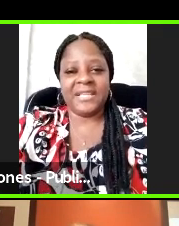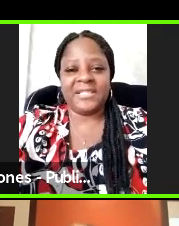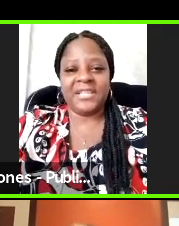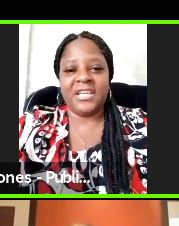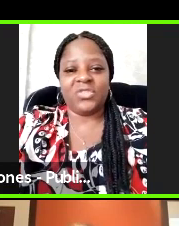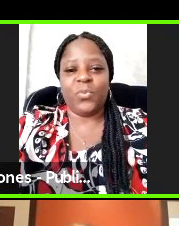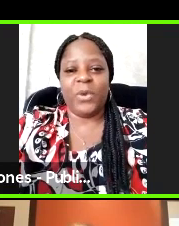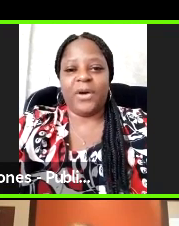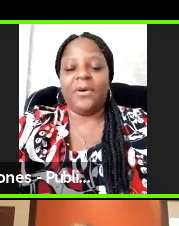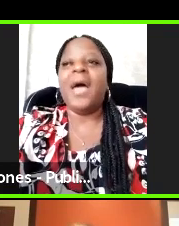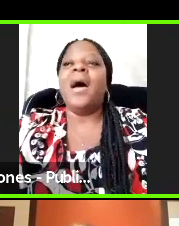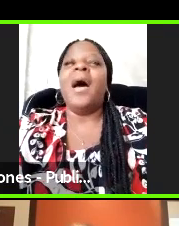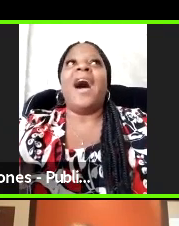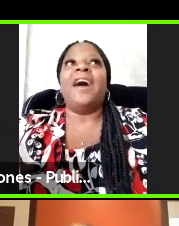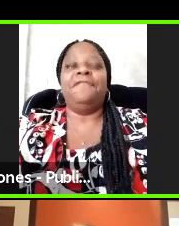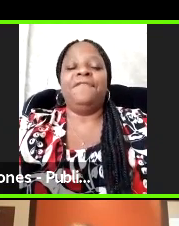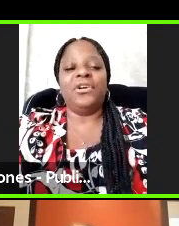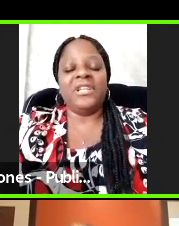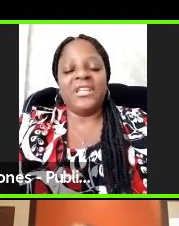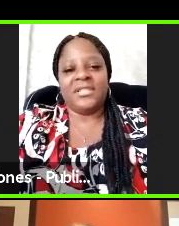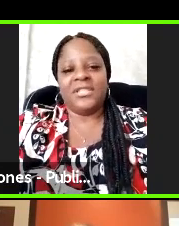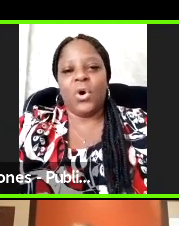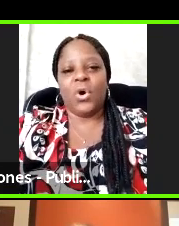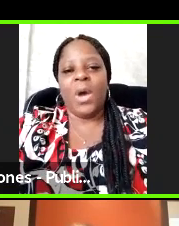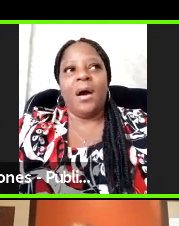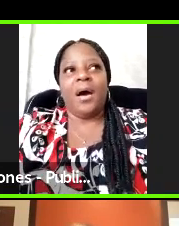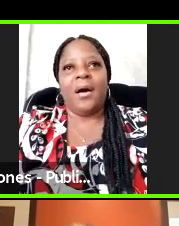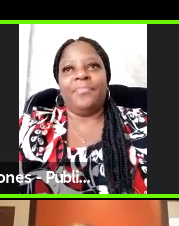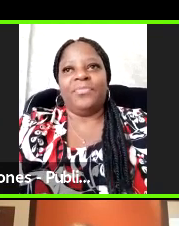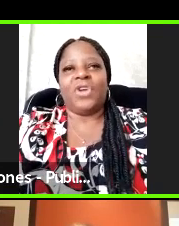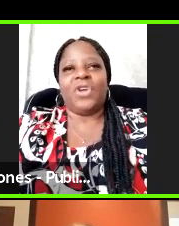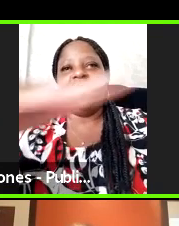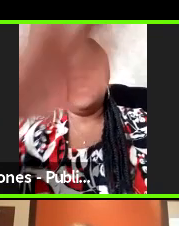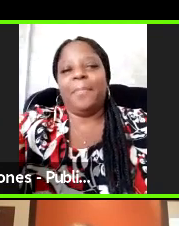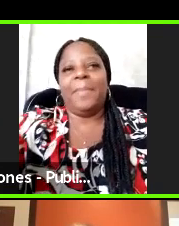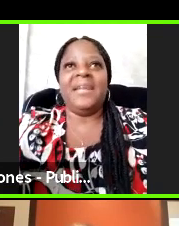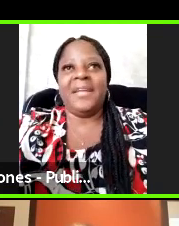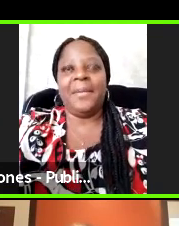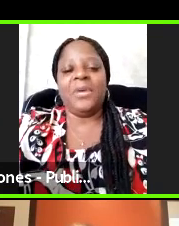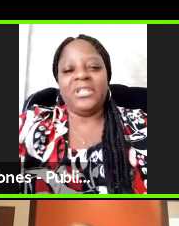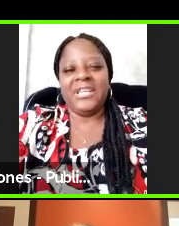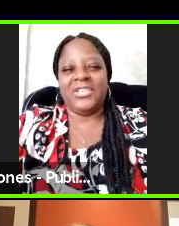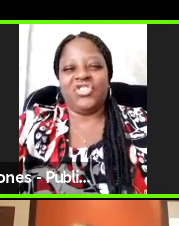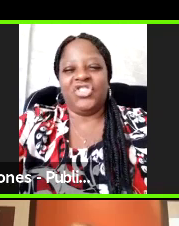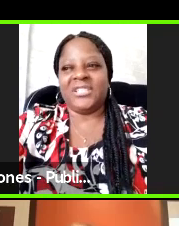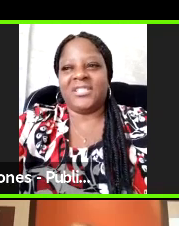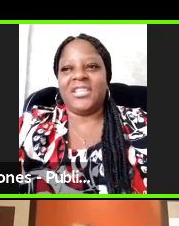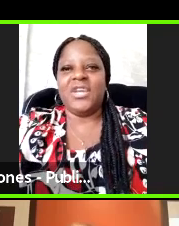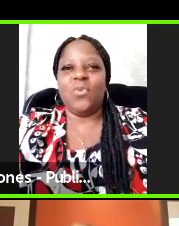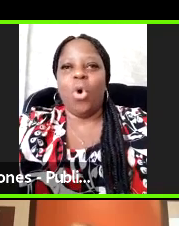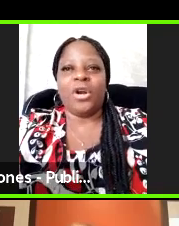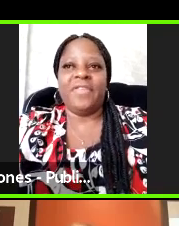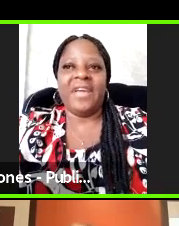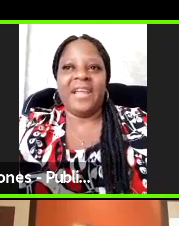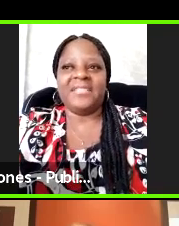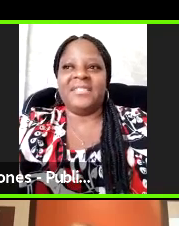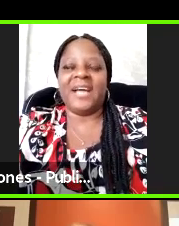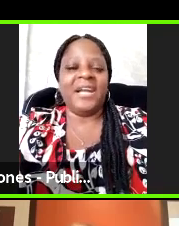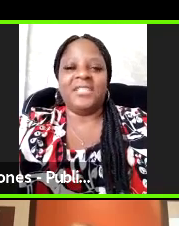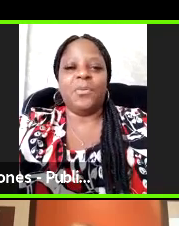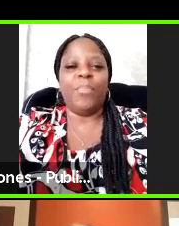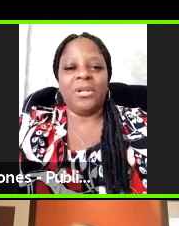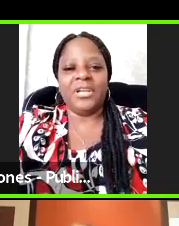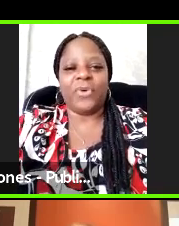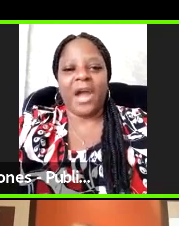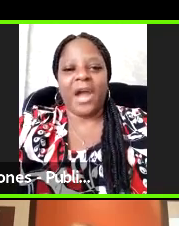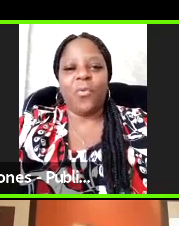get testing as well. I feel as though COVID, the pandemic, really is just the water that has